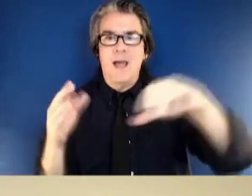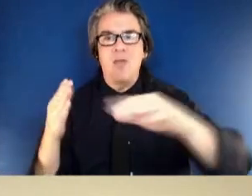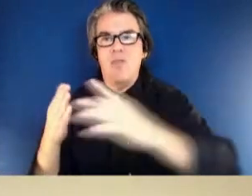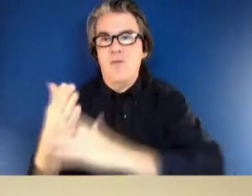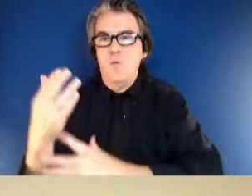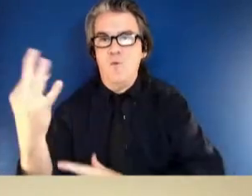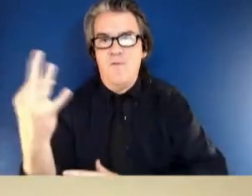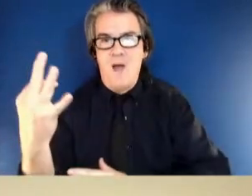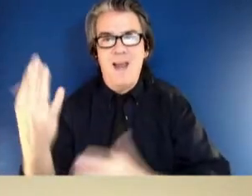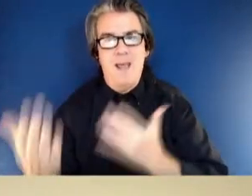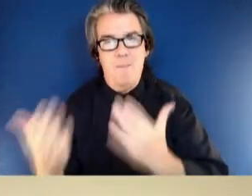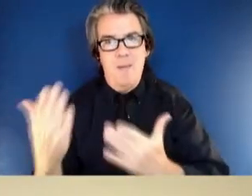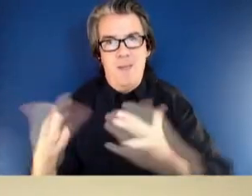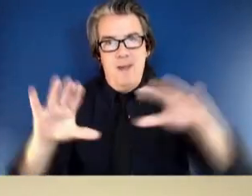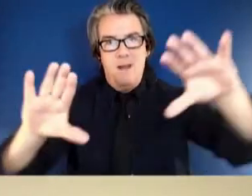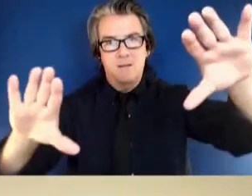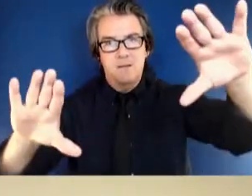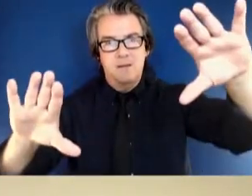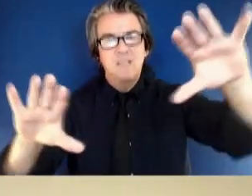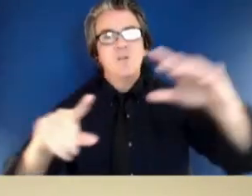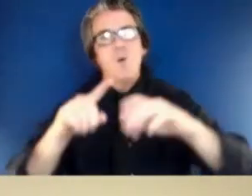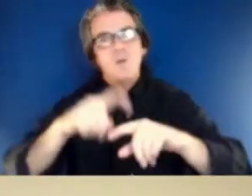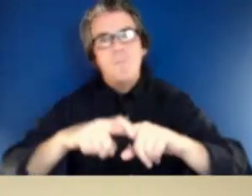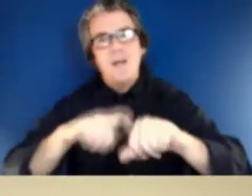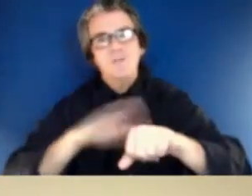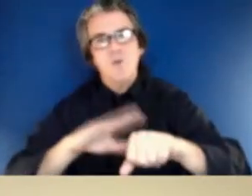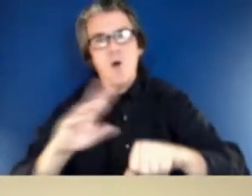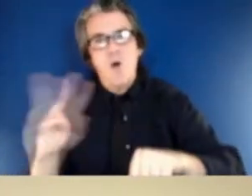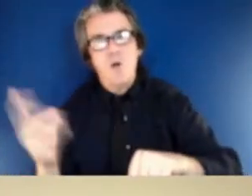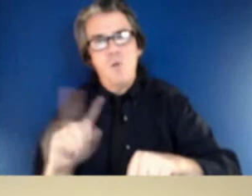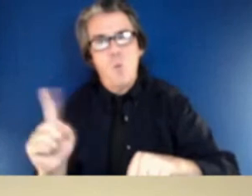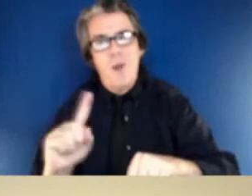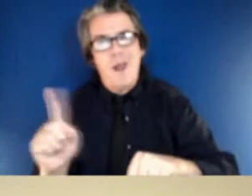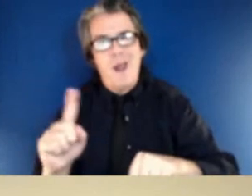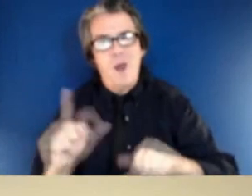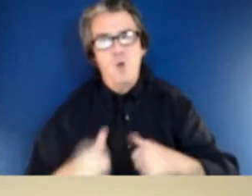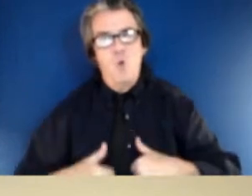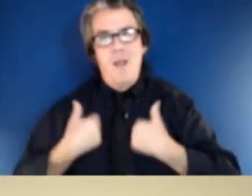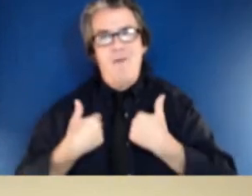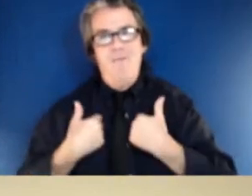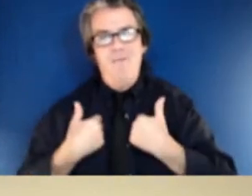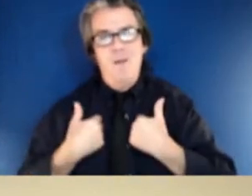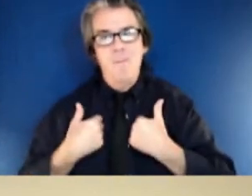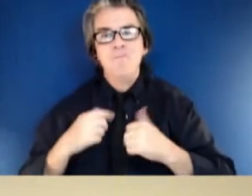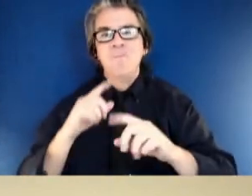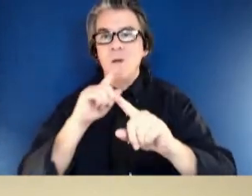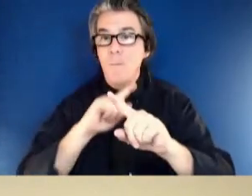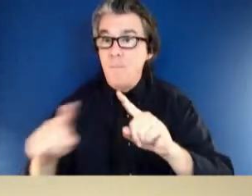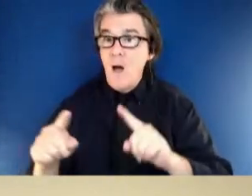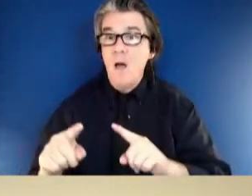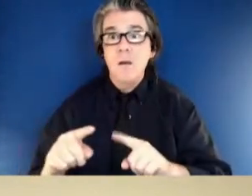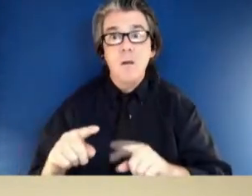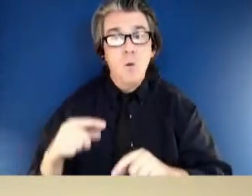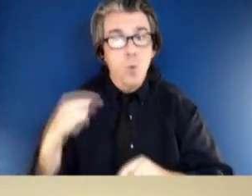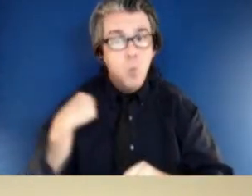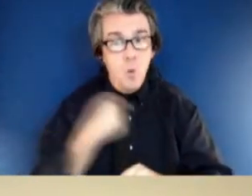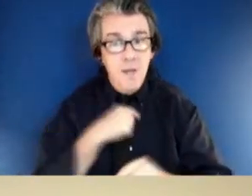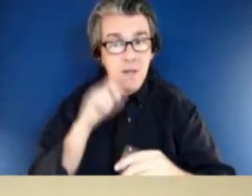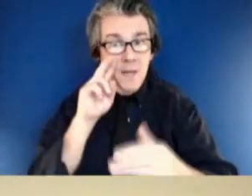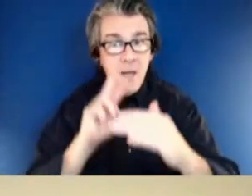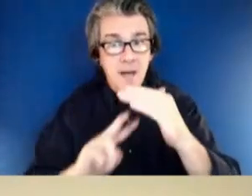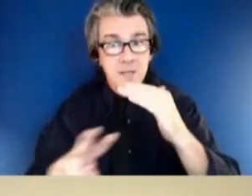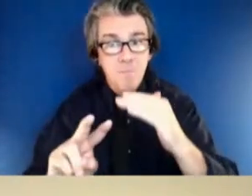is that we restore the majority of our customers who can receive service by end of day Friday. Hope that answers your